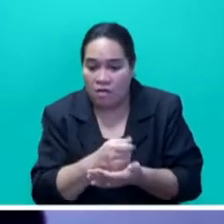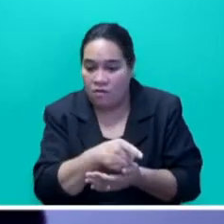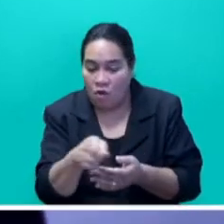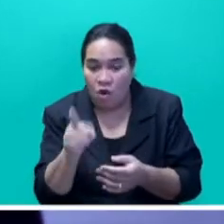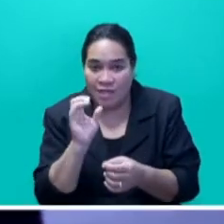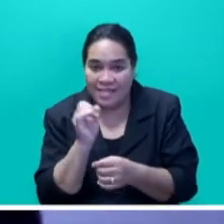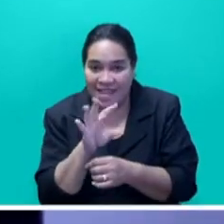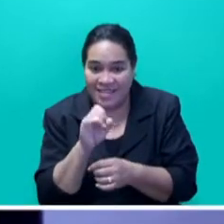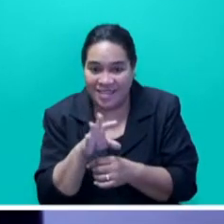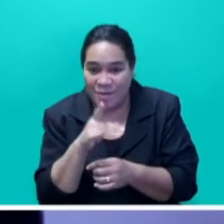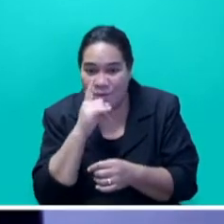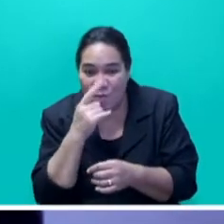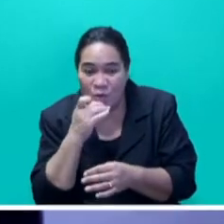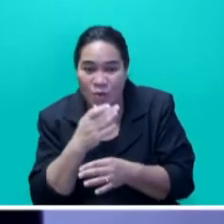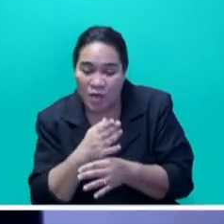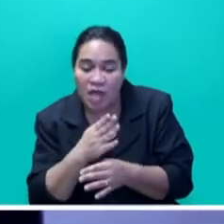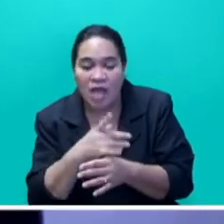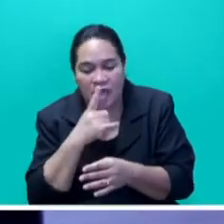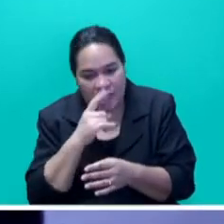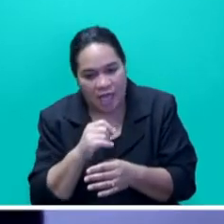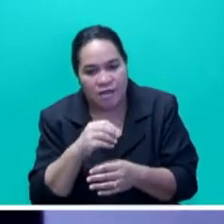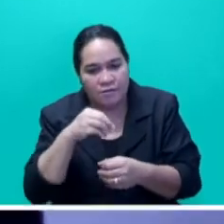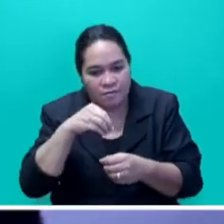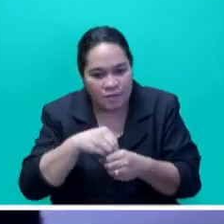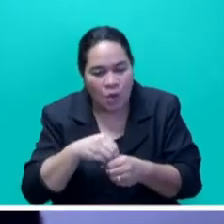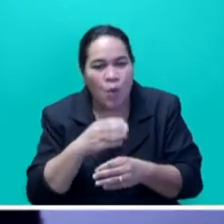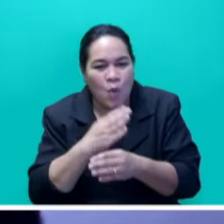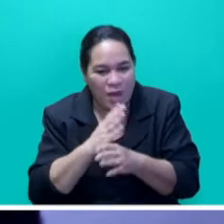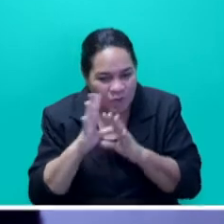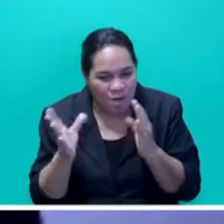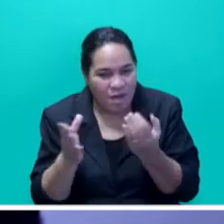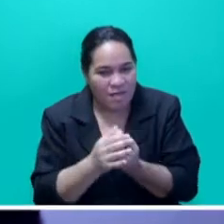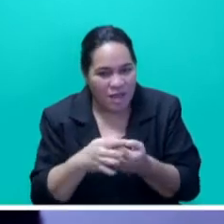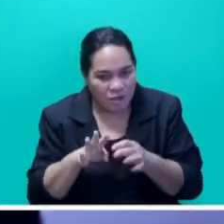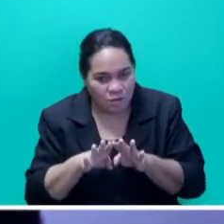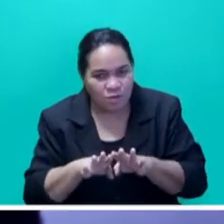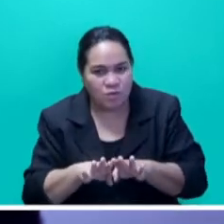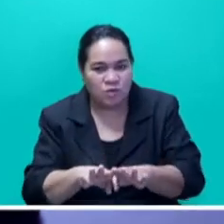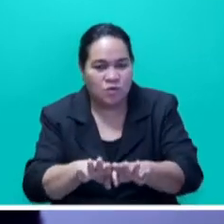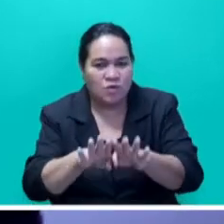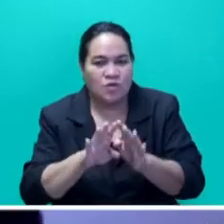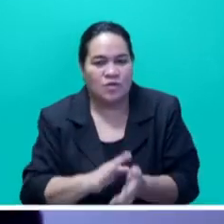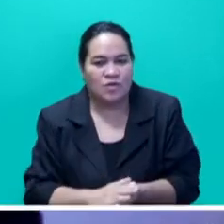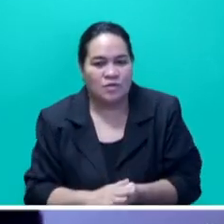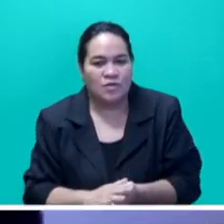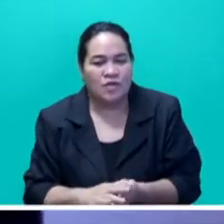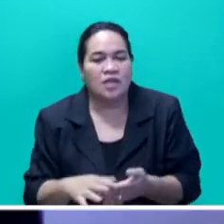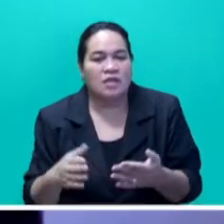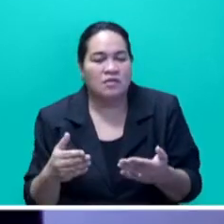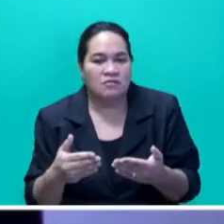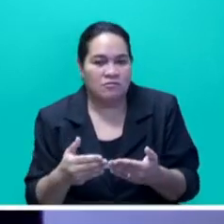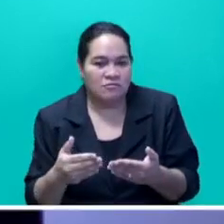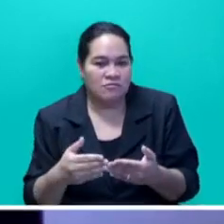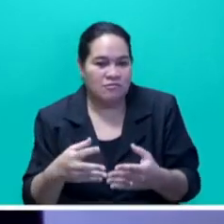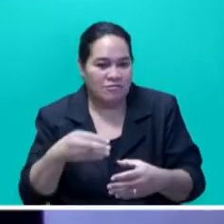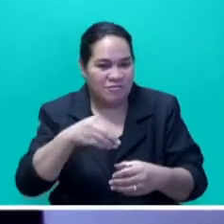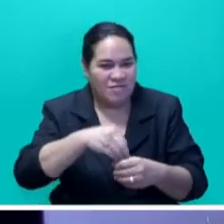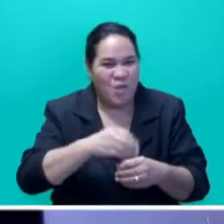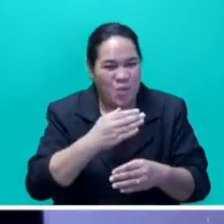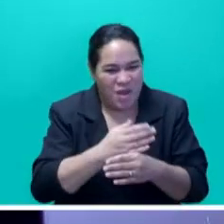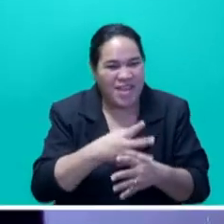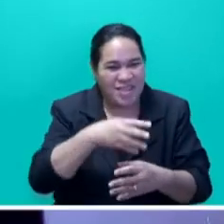and operators to work and operate in unity whilst actually reducing illegal operators. The ministry